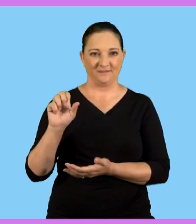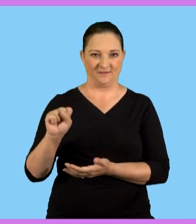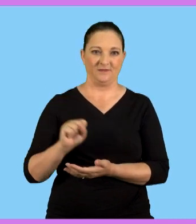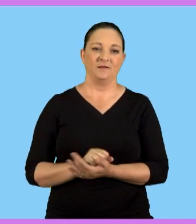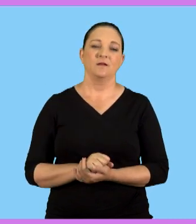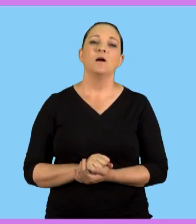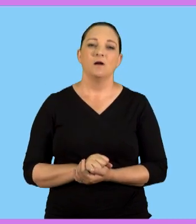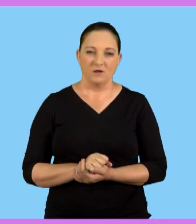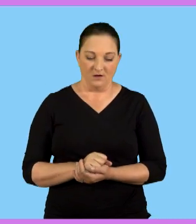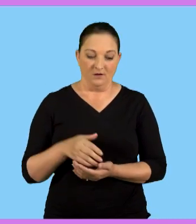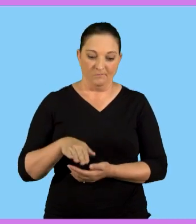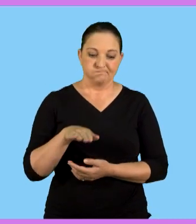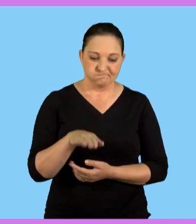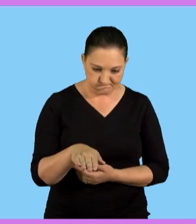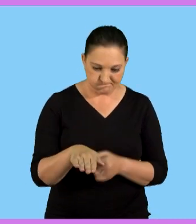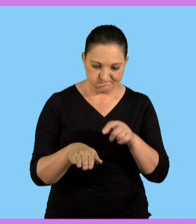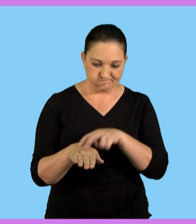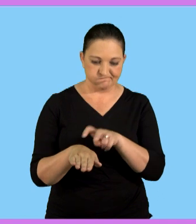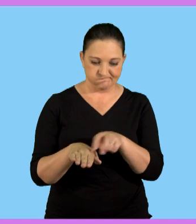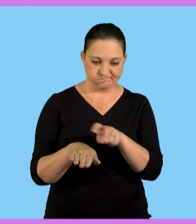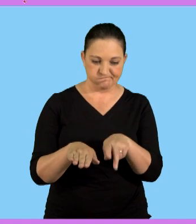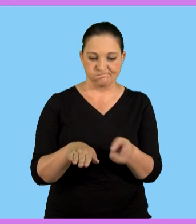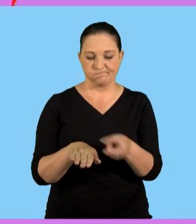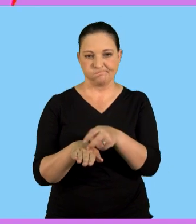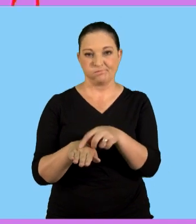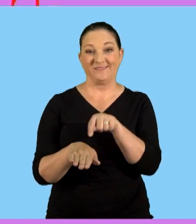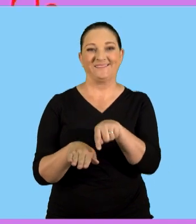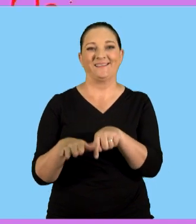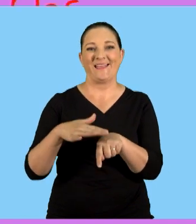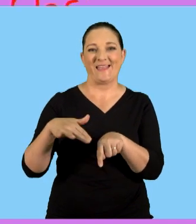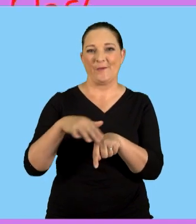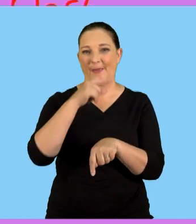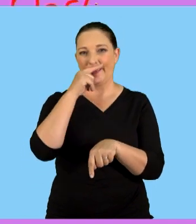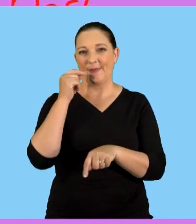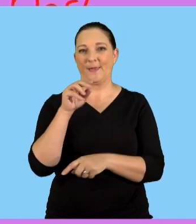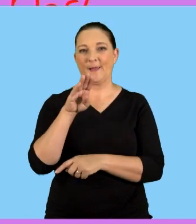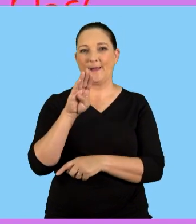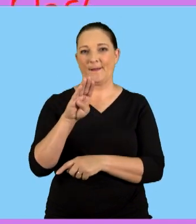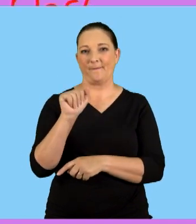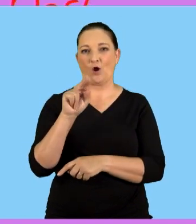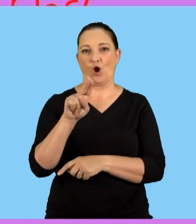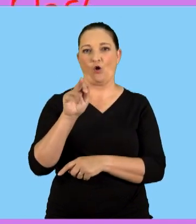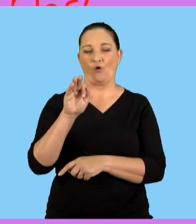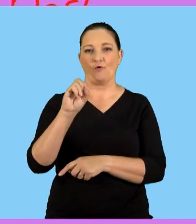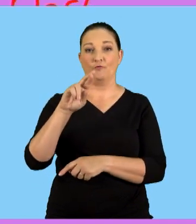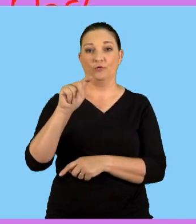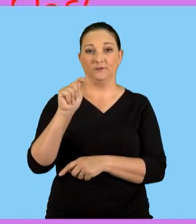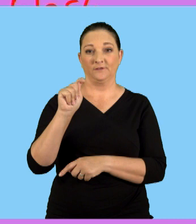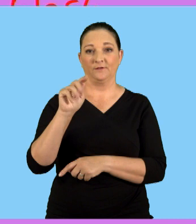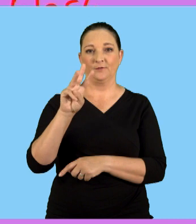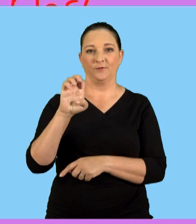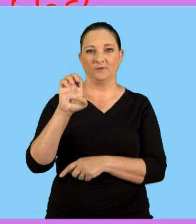it will stop to pick up and to drop off passengers will be Beaufort West. Guys, are we still